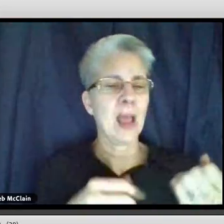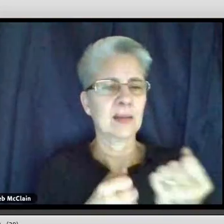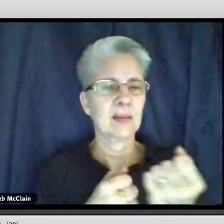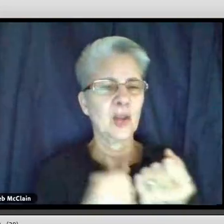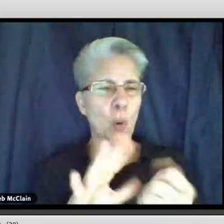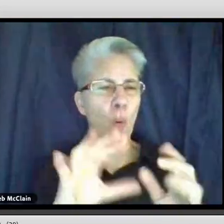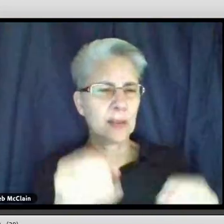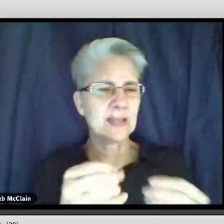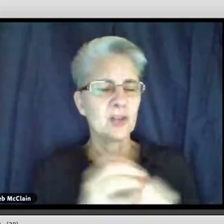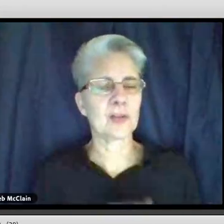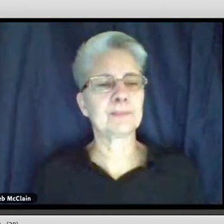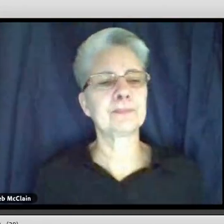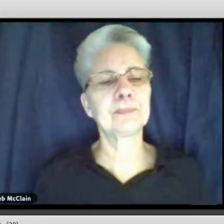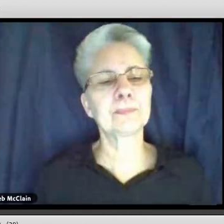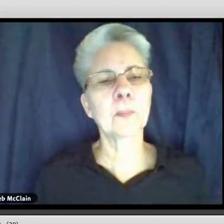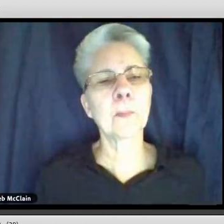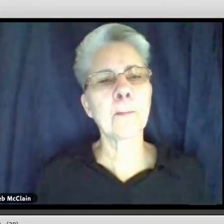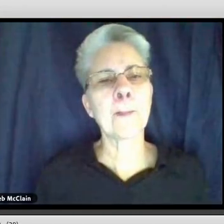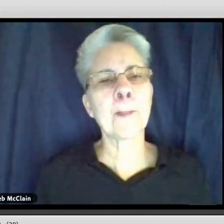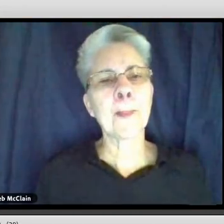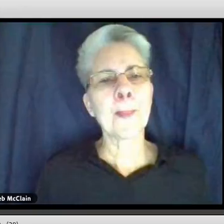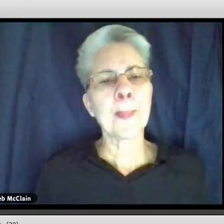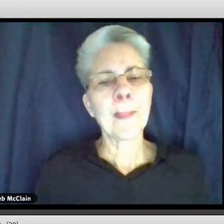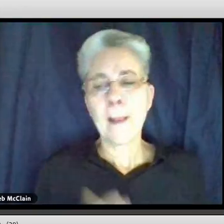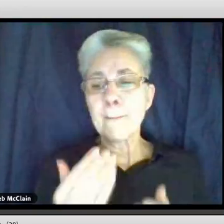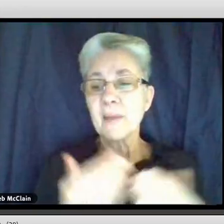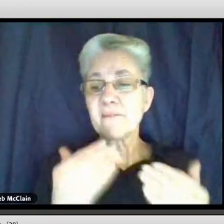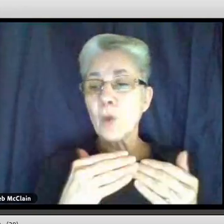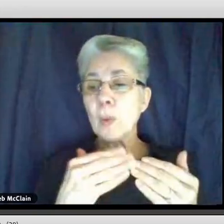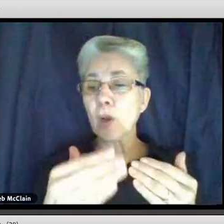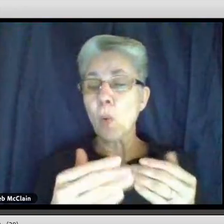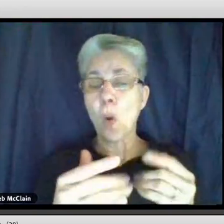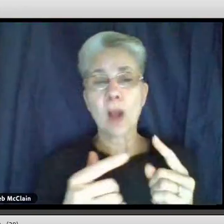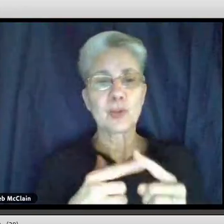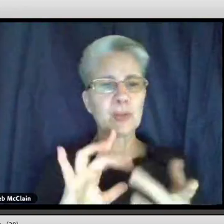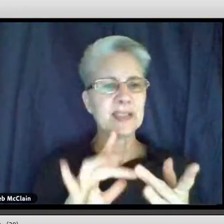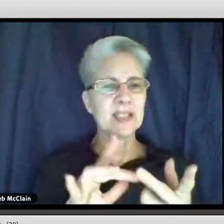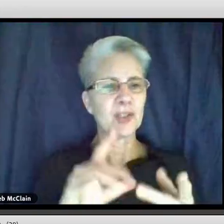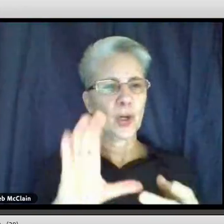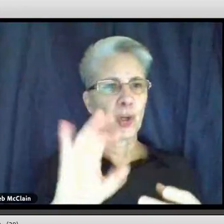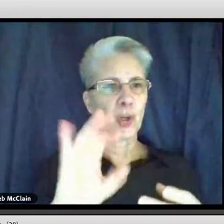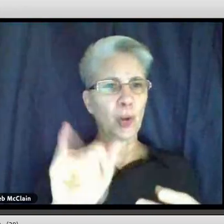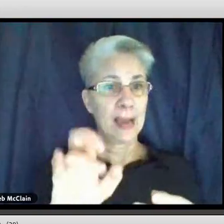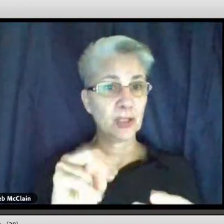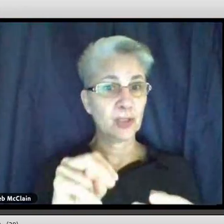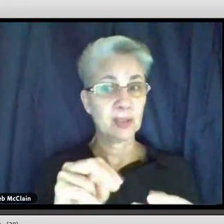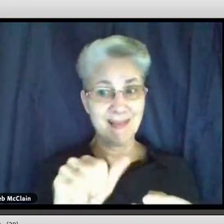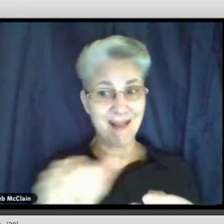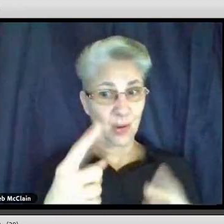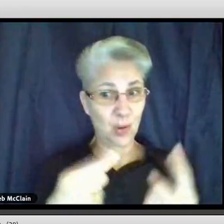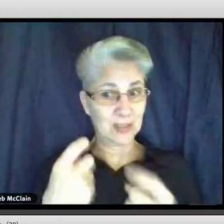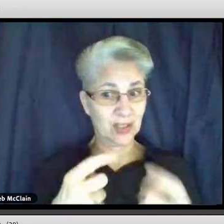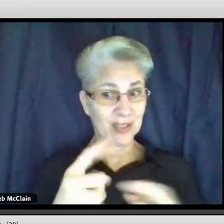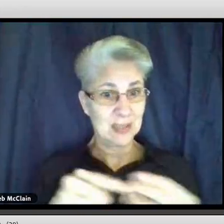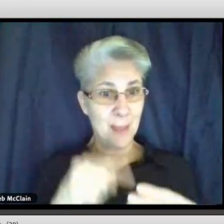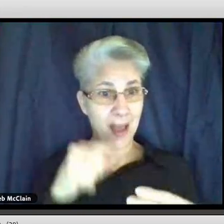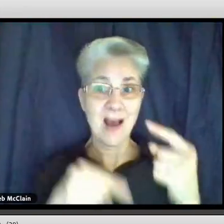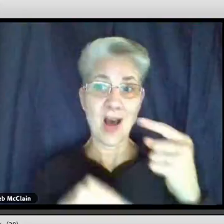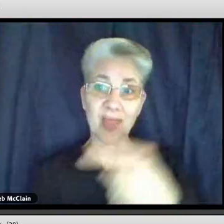your organization. So before we move on to digital curation, are there any questions about